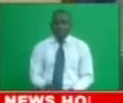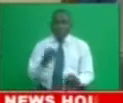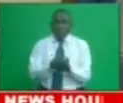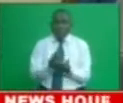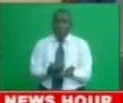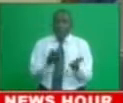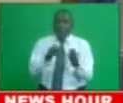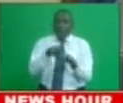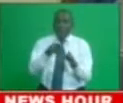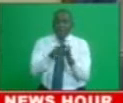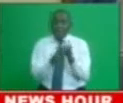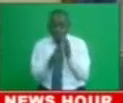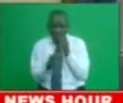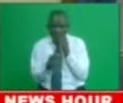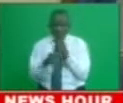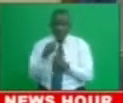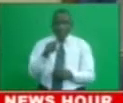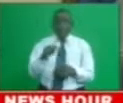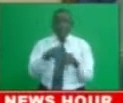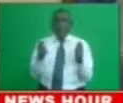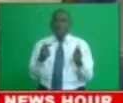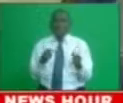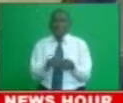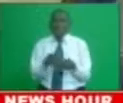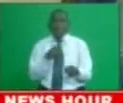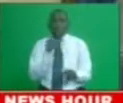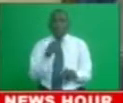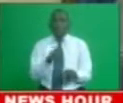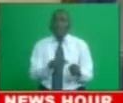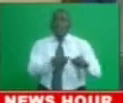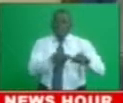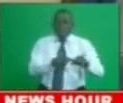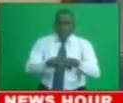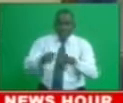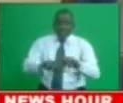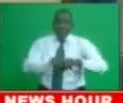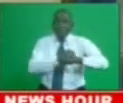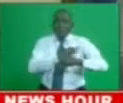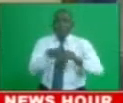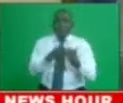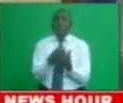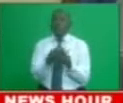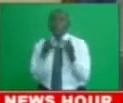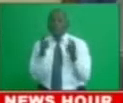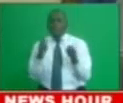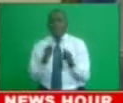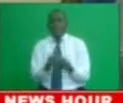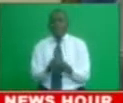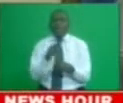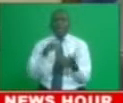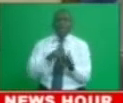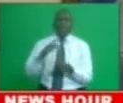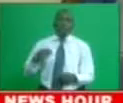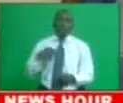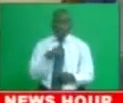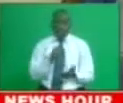of the report, the Attorney General, upon my directive, commenced robust defense of all cases of judgment debt.